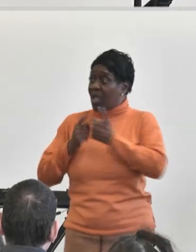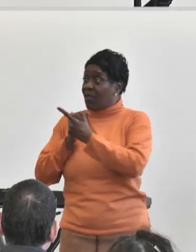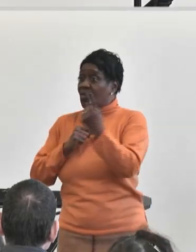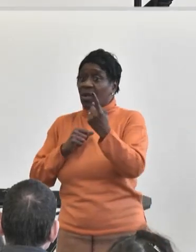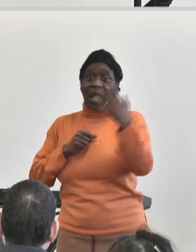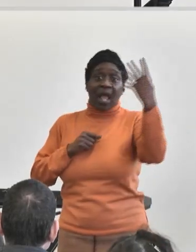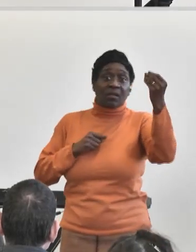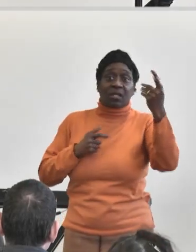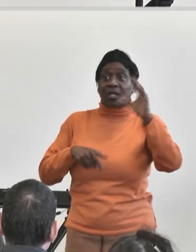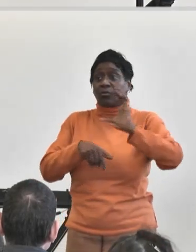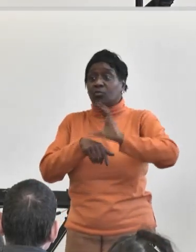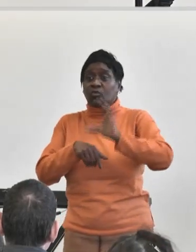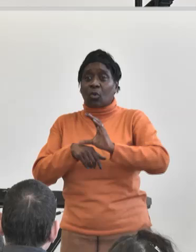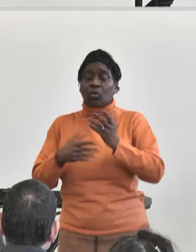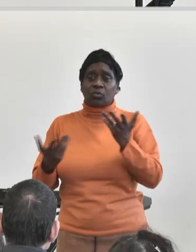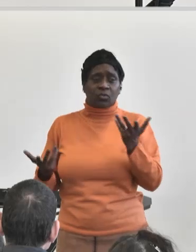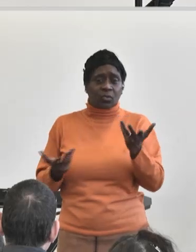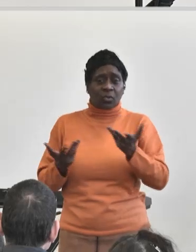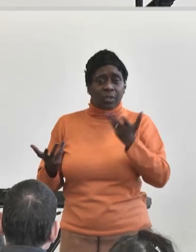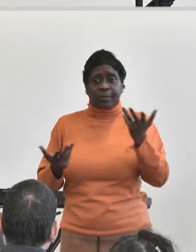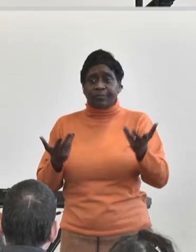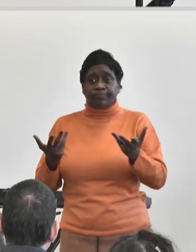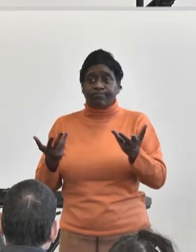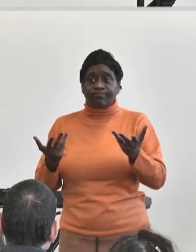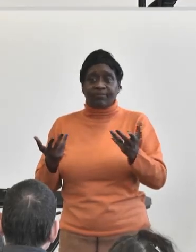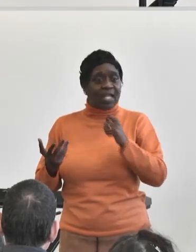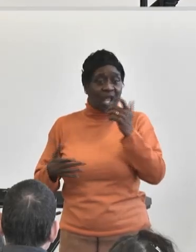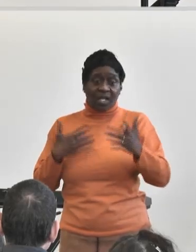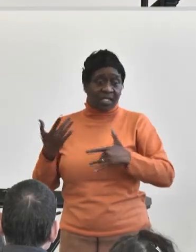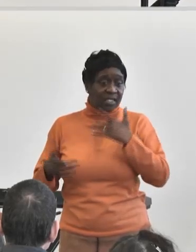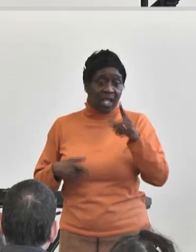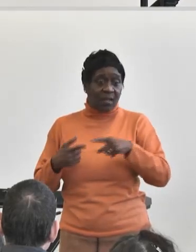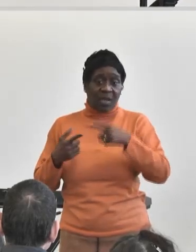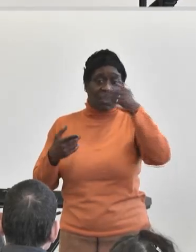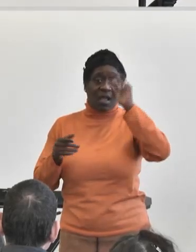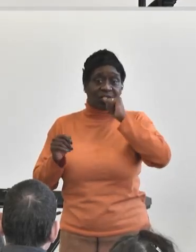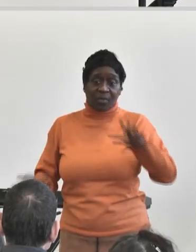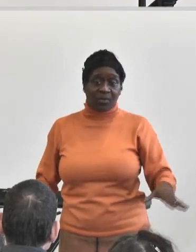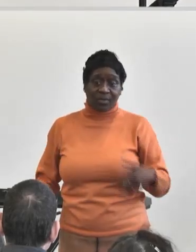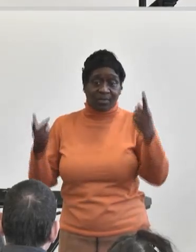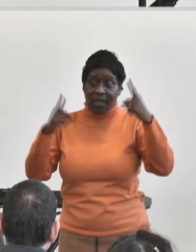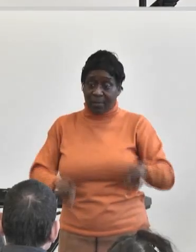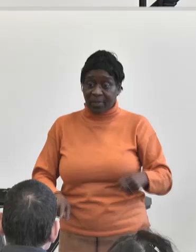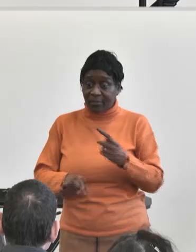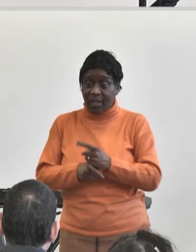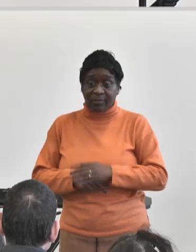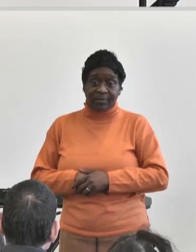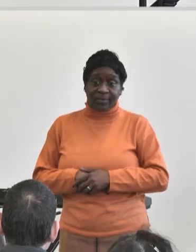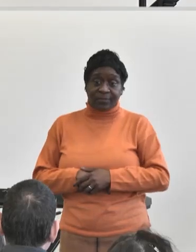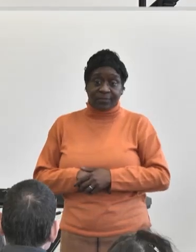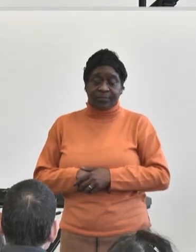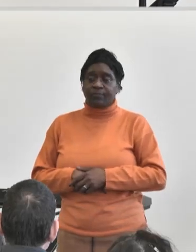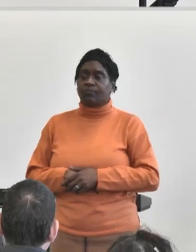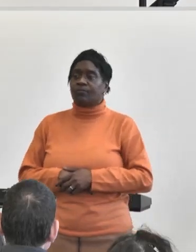maybe outside of a church, todos afuera de la iglesia, are not excited about a miracle taking place? No les emociona que